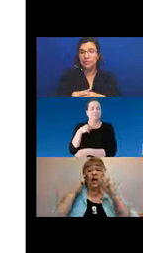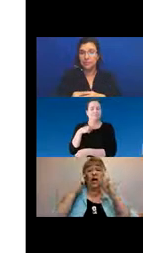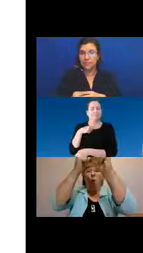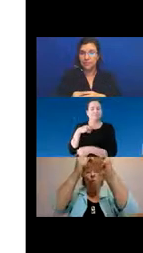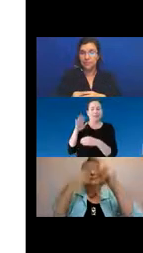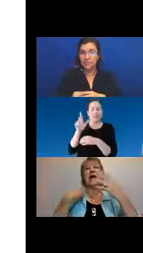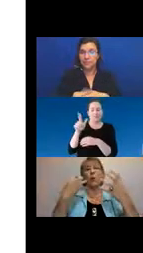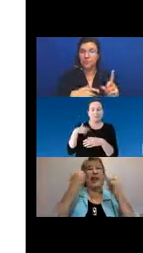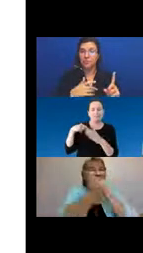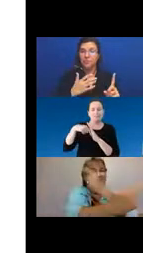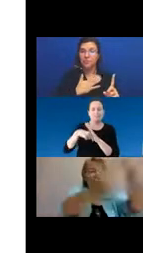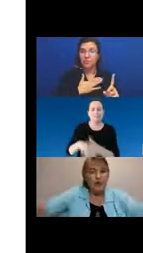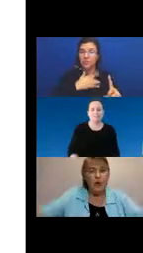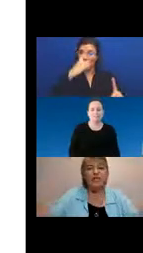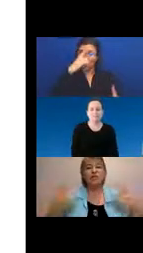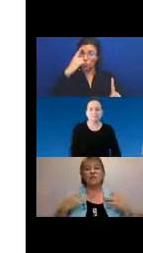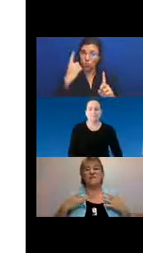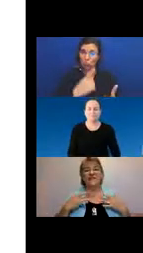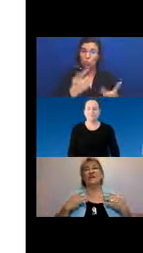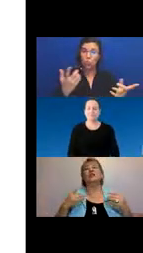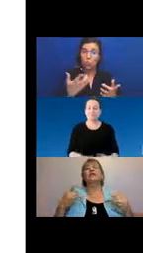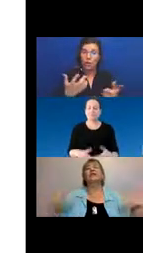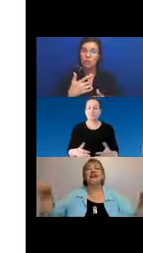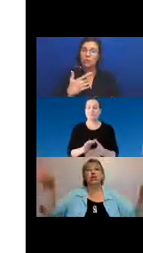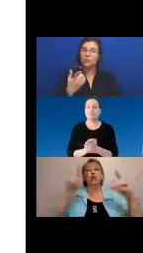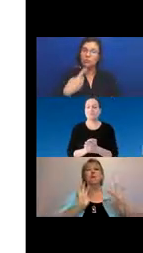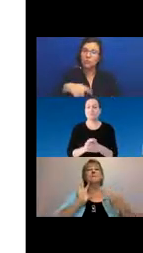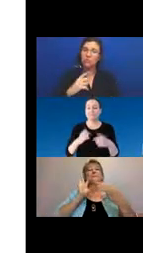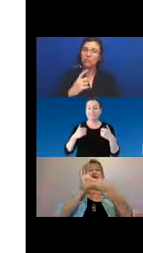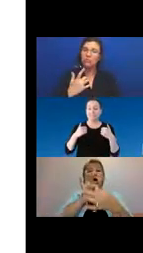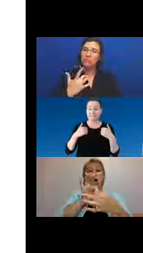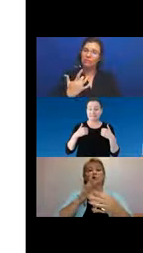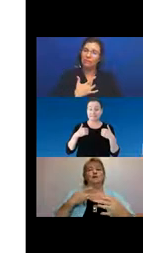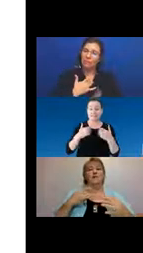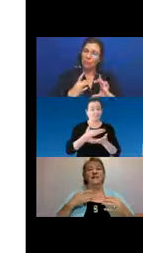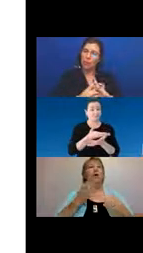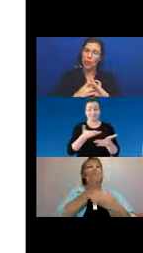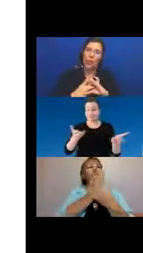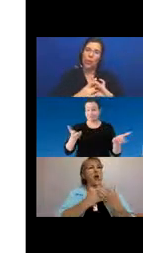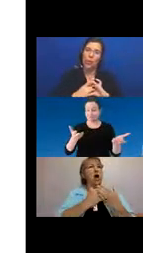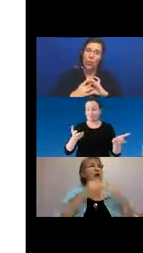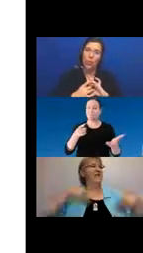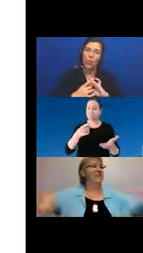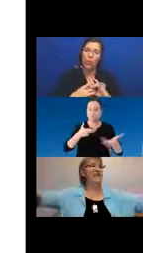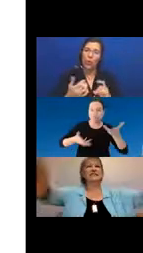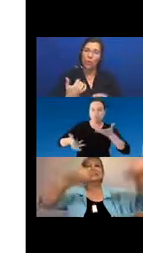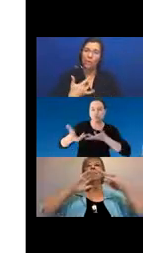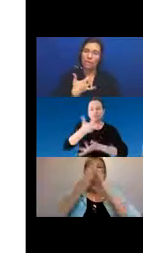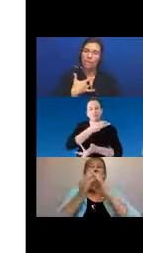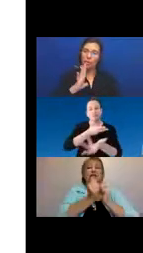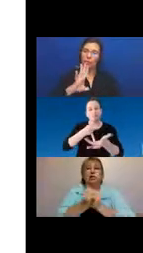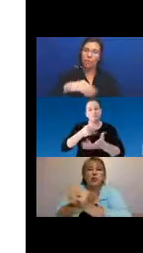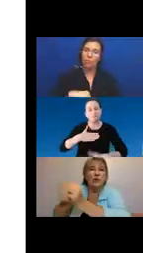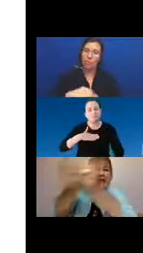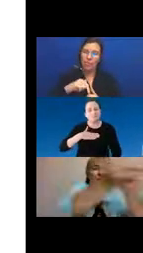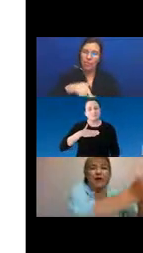My goal is I want everyone to feel that you belong. You feel part of this